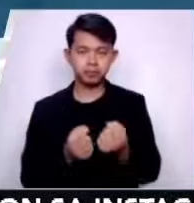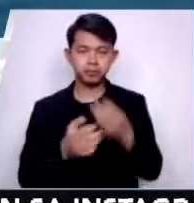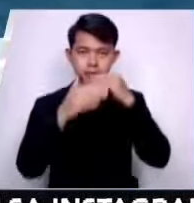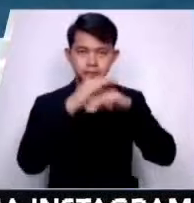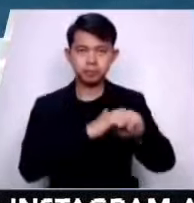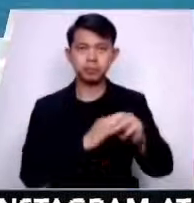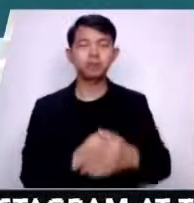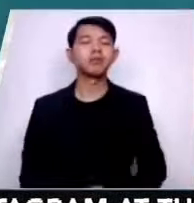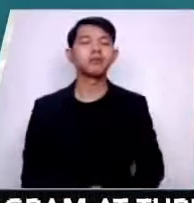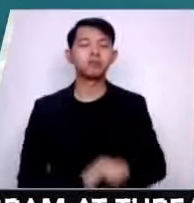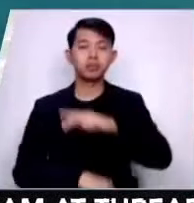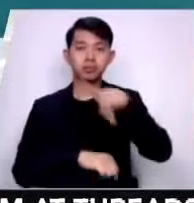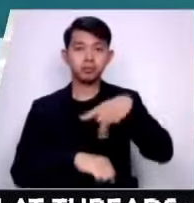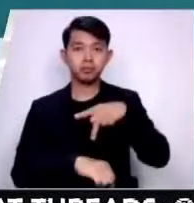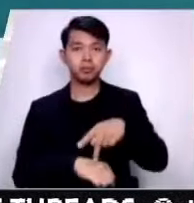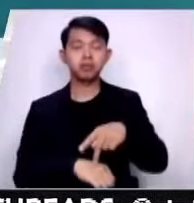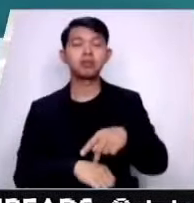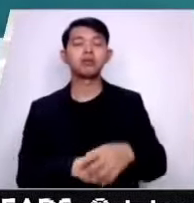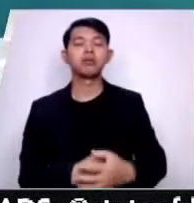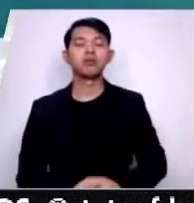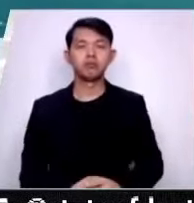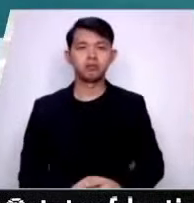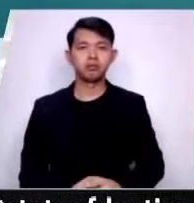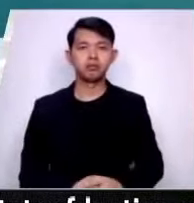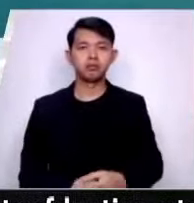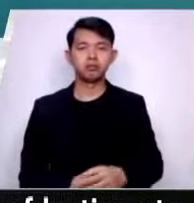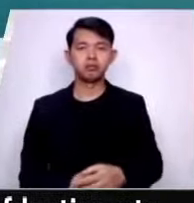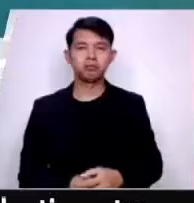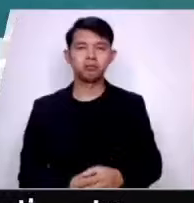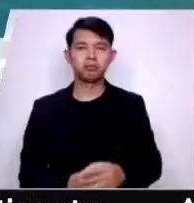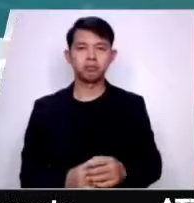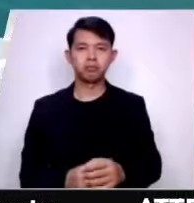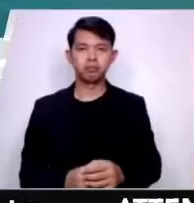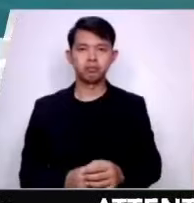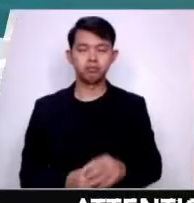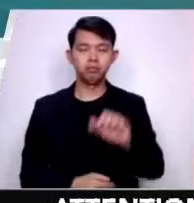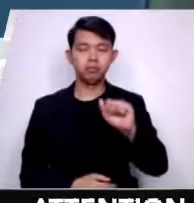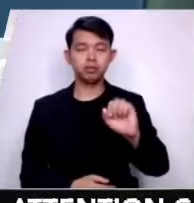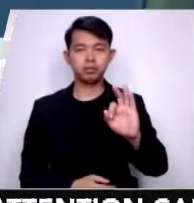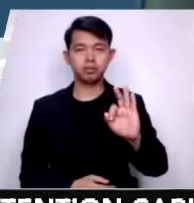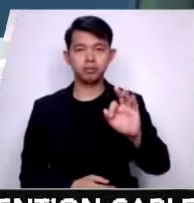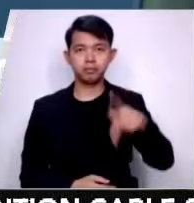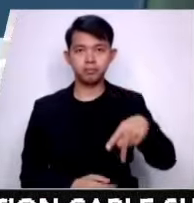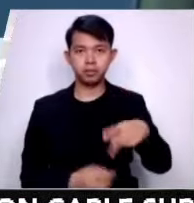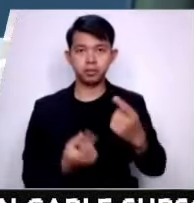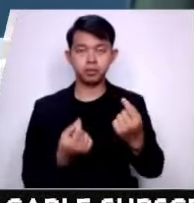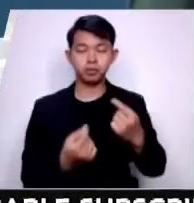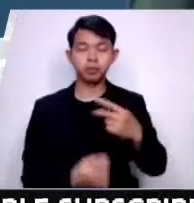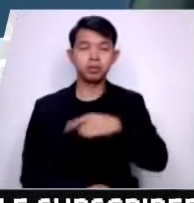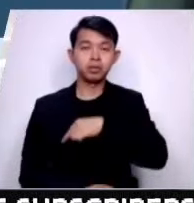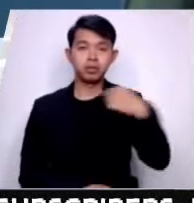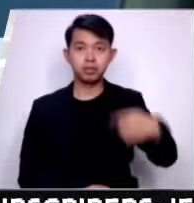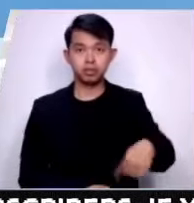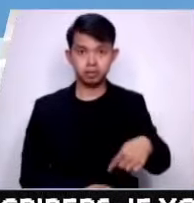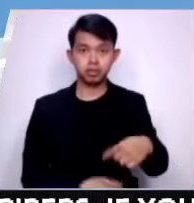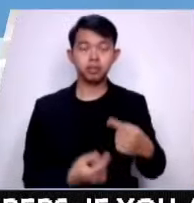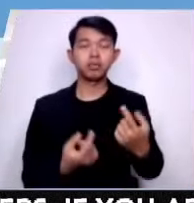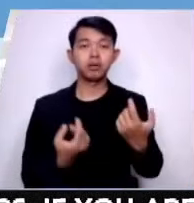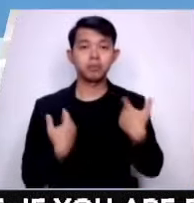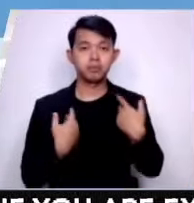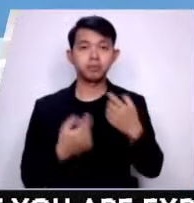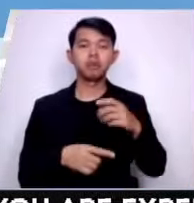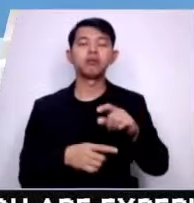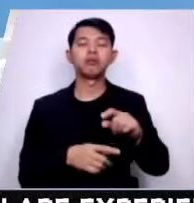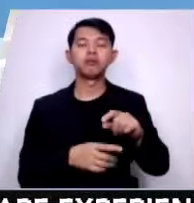gagawin nito. Inulat din ng AFP na nagsagawa ang People's Liberation Army ng China ng military exercise sa